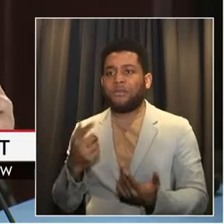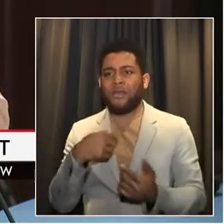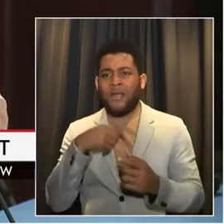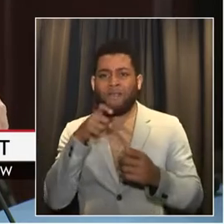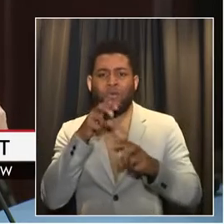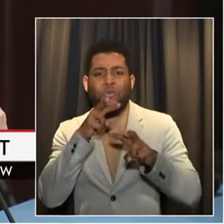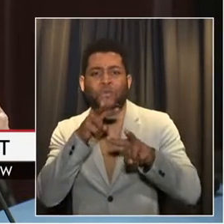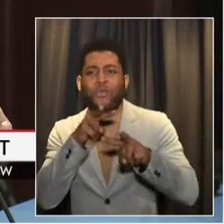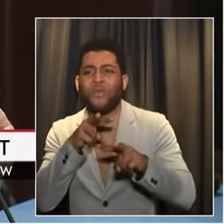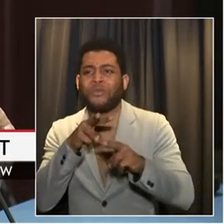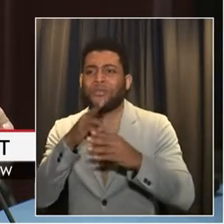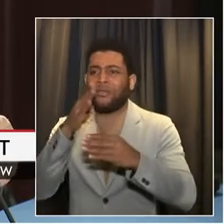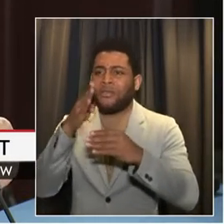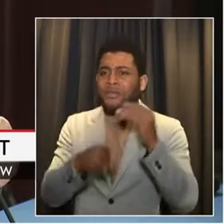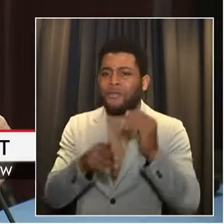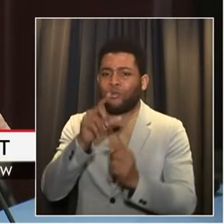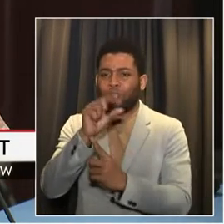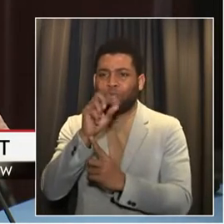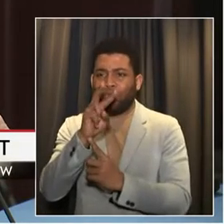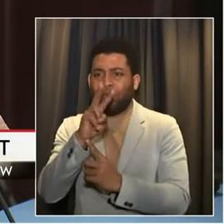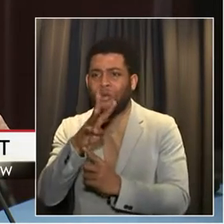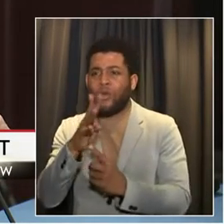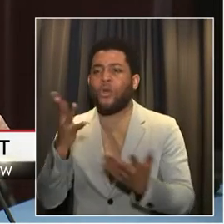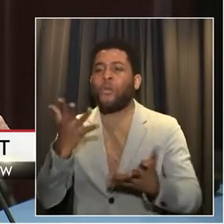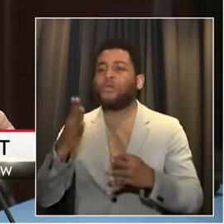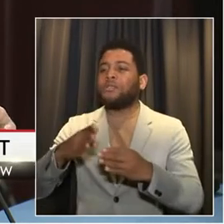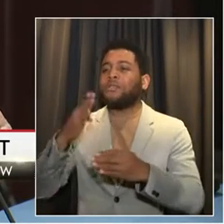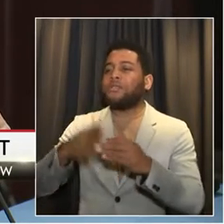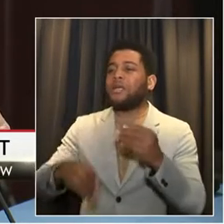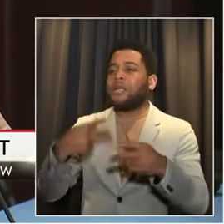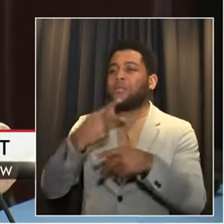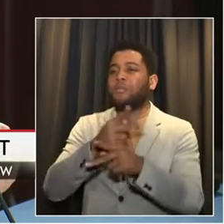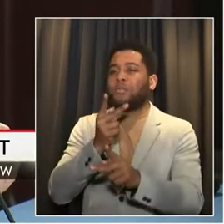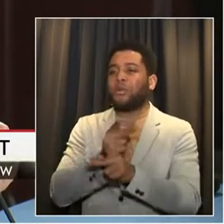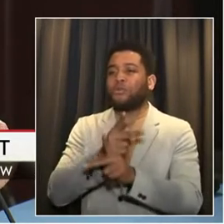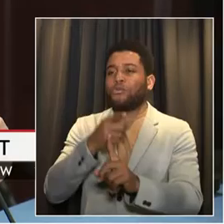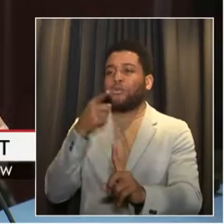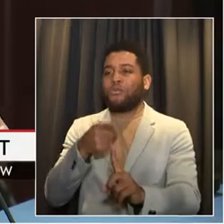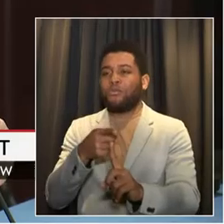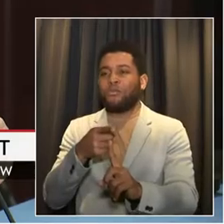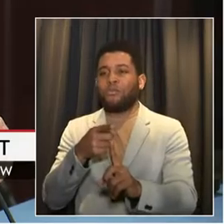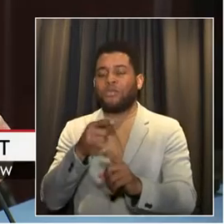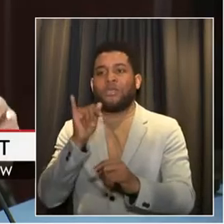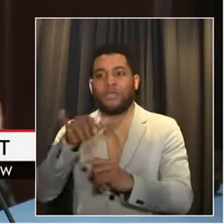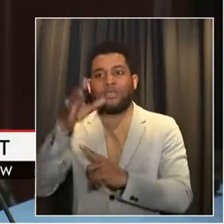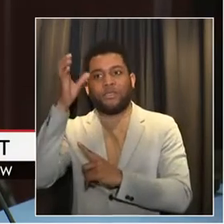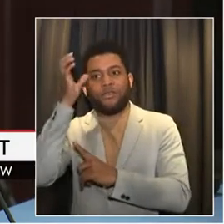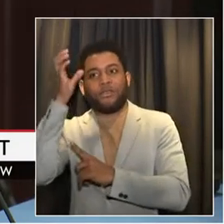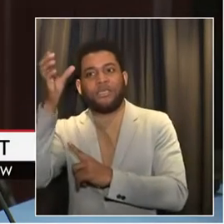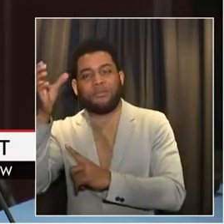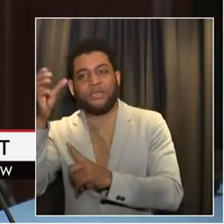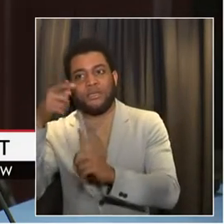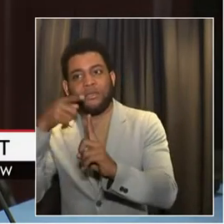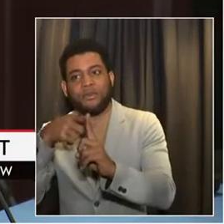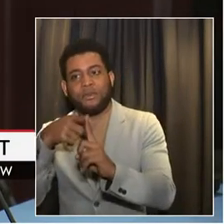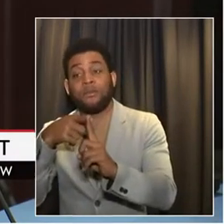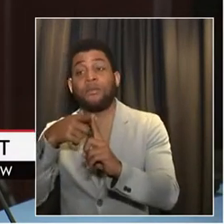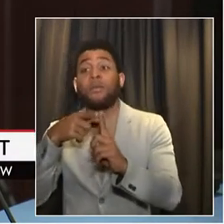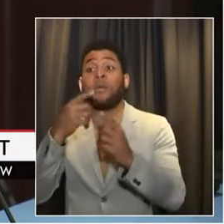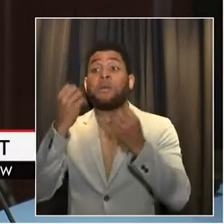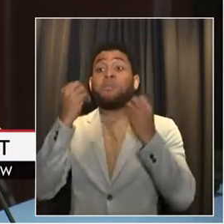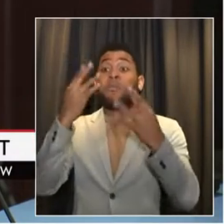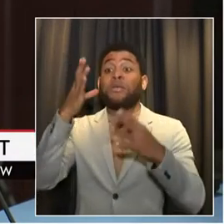thinking about the end product and whether it's a concept or concepts. And I'll tell you in